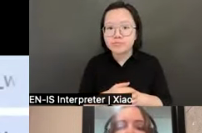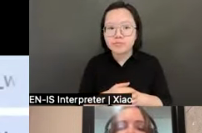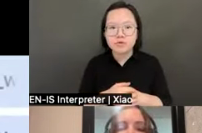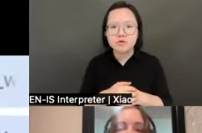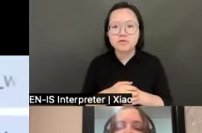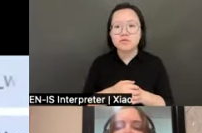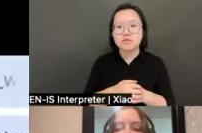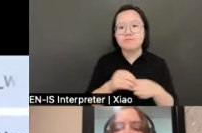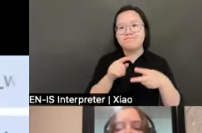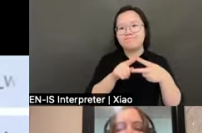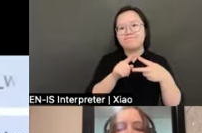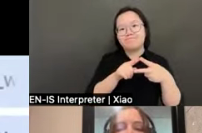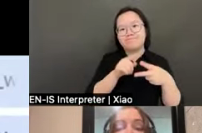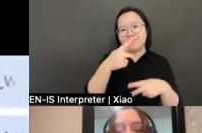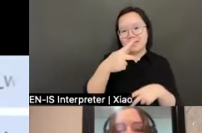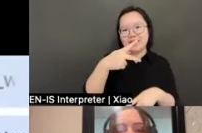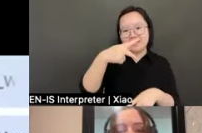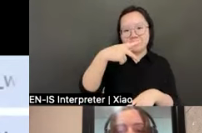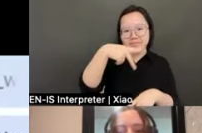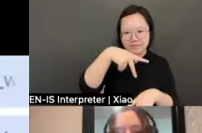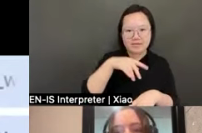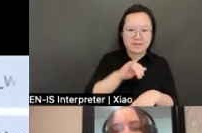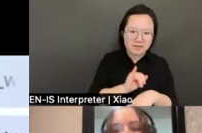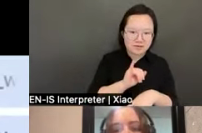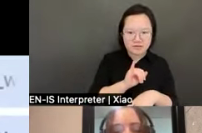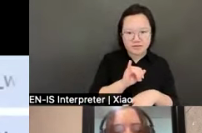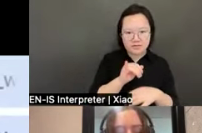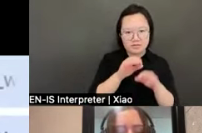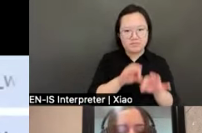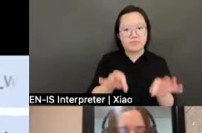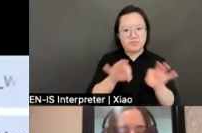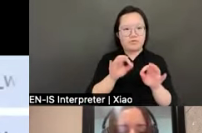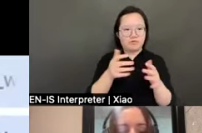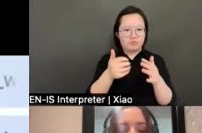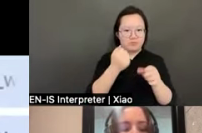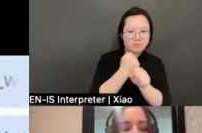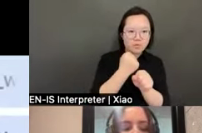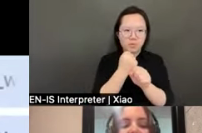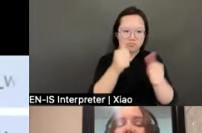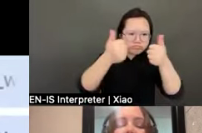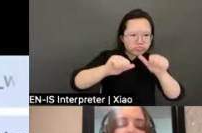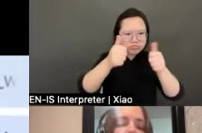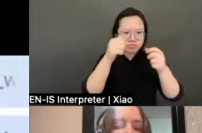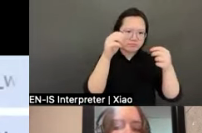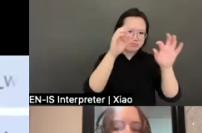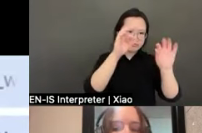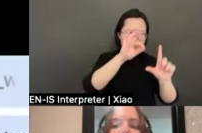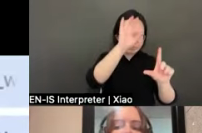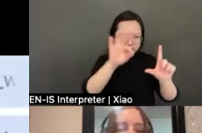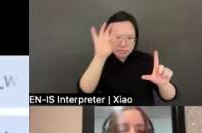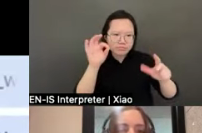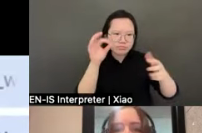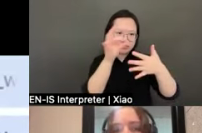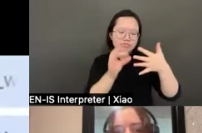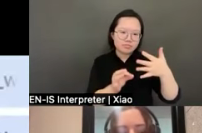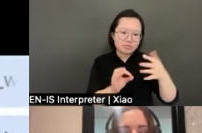KPIs. And then in terms of the methods that you will use in order to collect data, this can also take many forms.